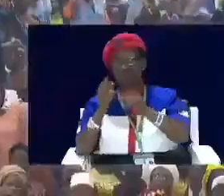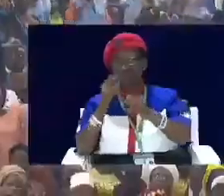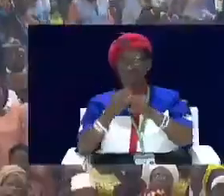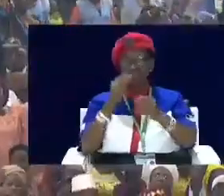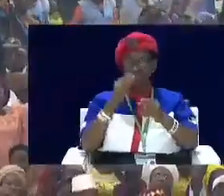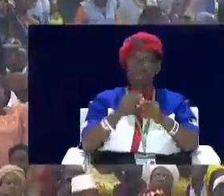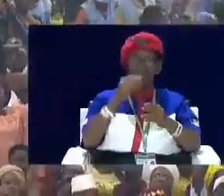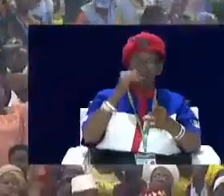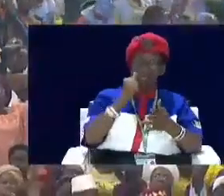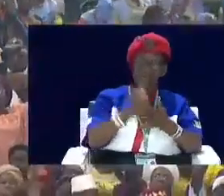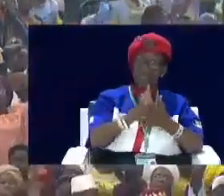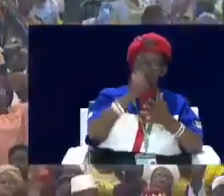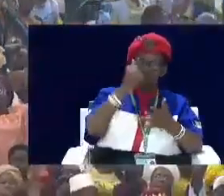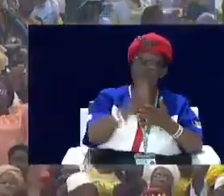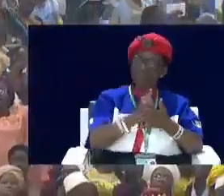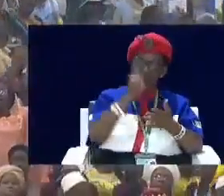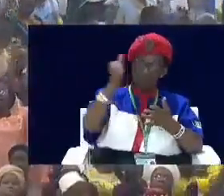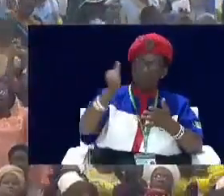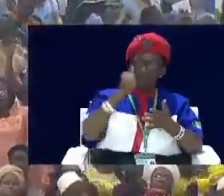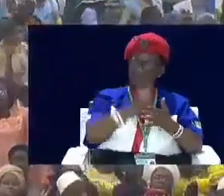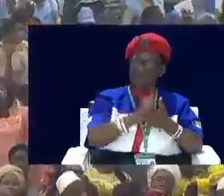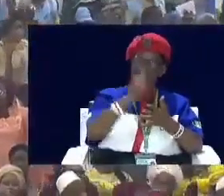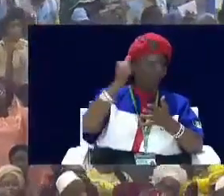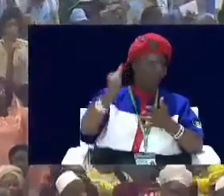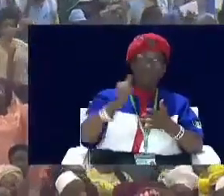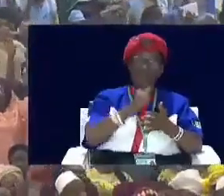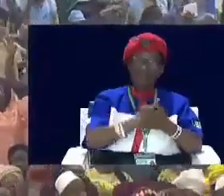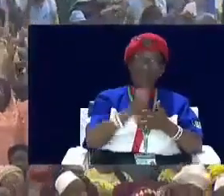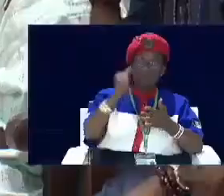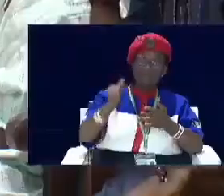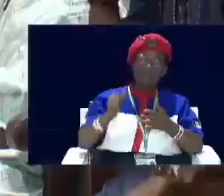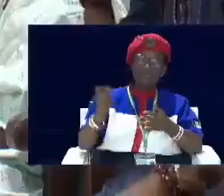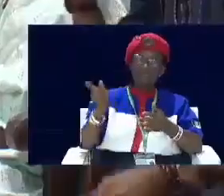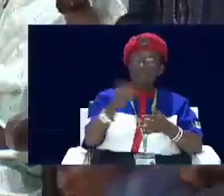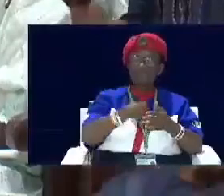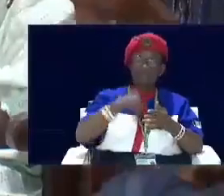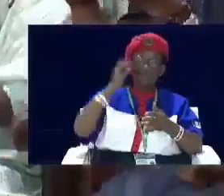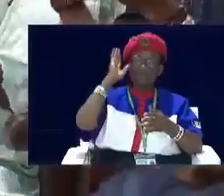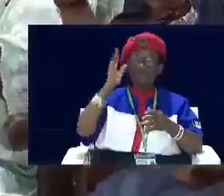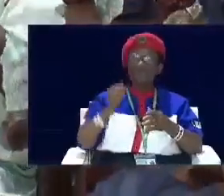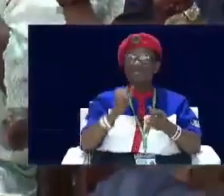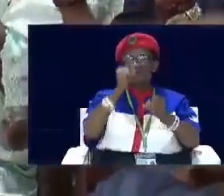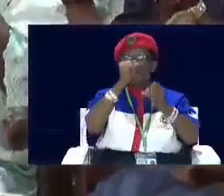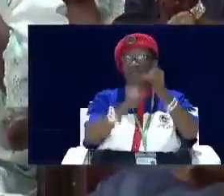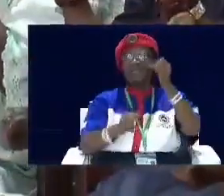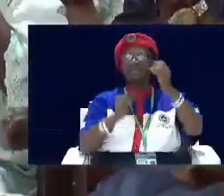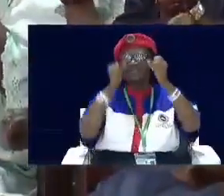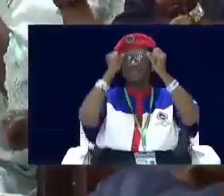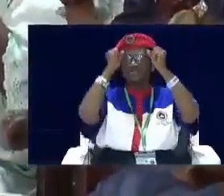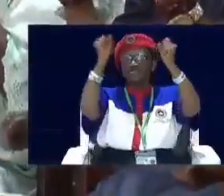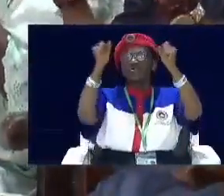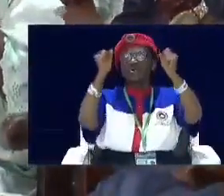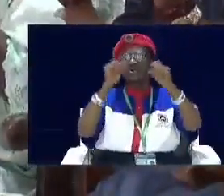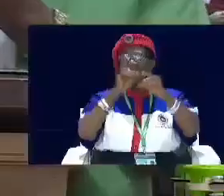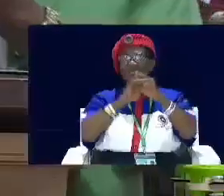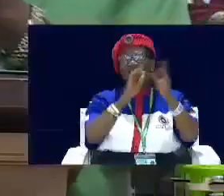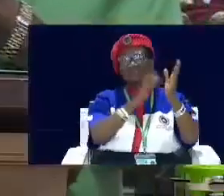Oh, ni rare ko to ku. You will end strong. Wa si pari e ni daada pelu